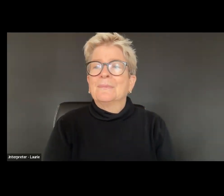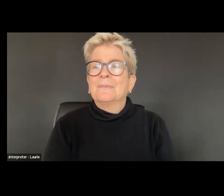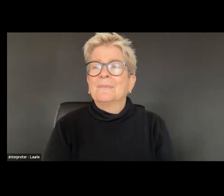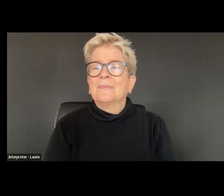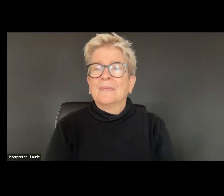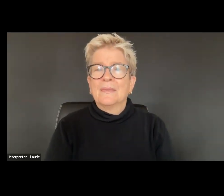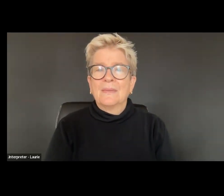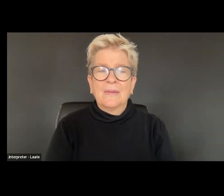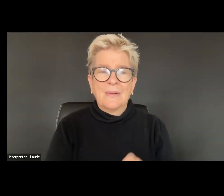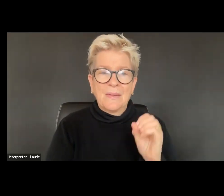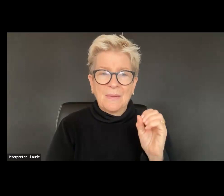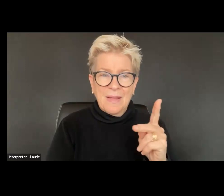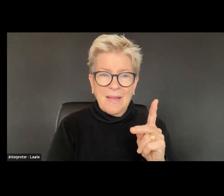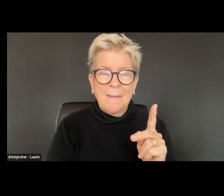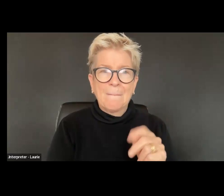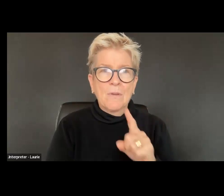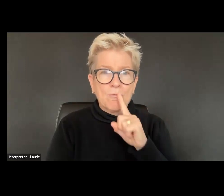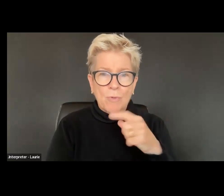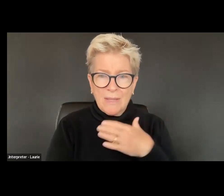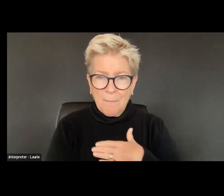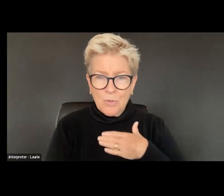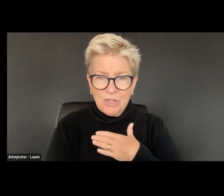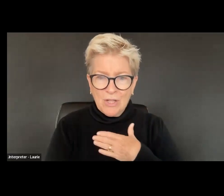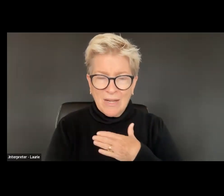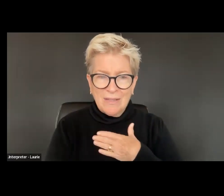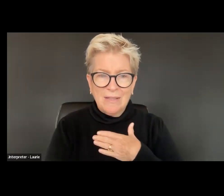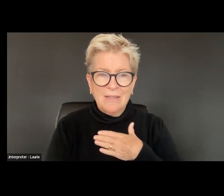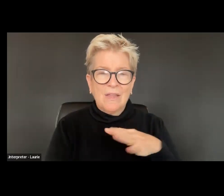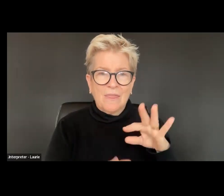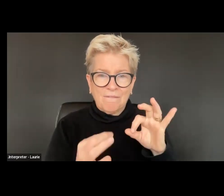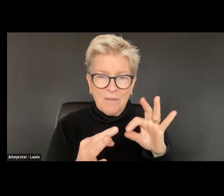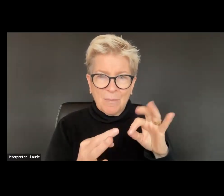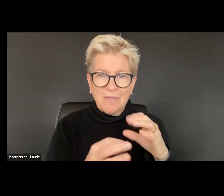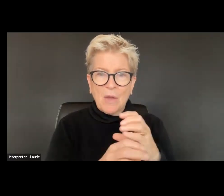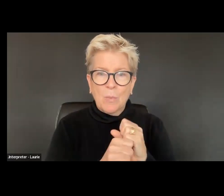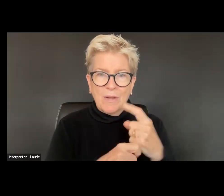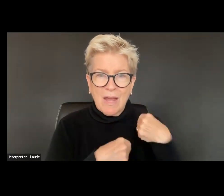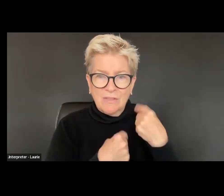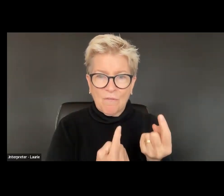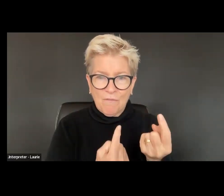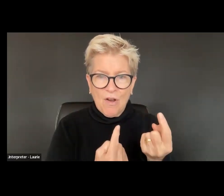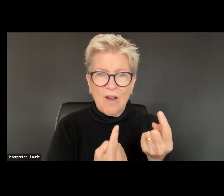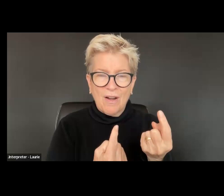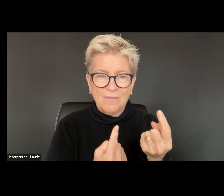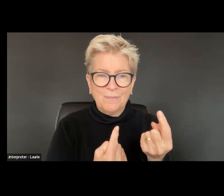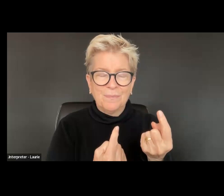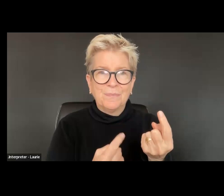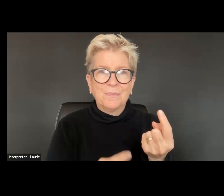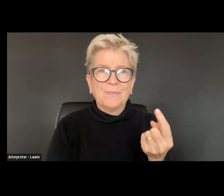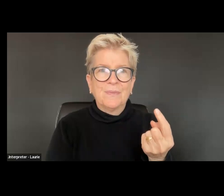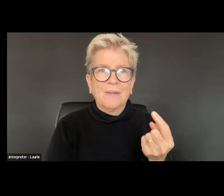All right. Well, I really appreciate the feedback that we've gotten so far.